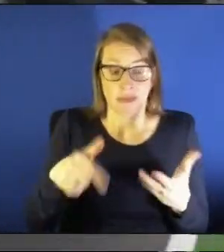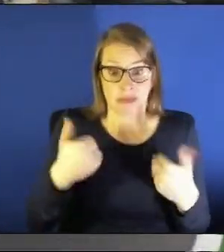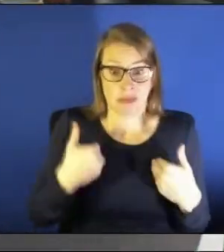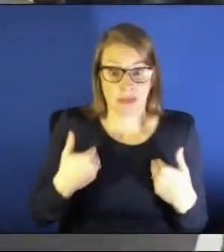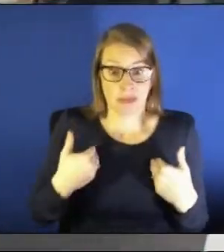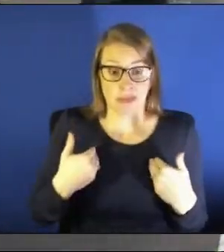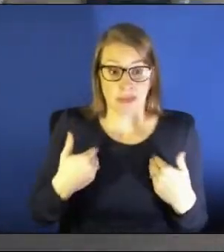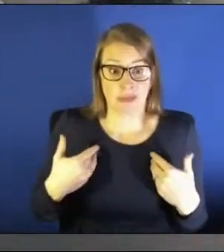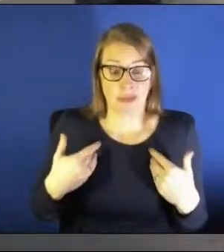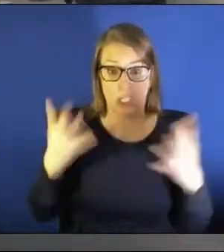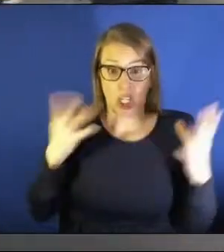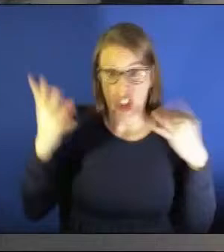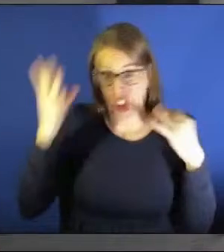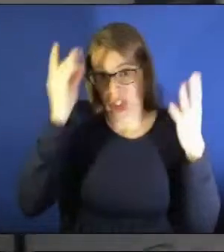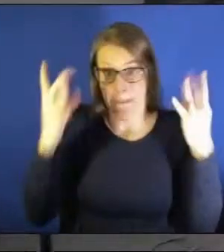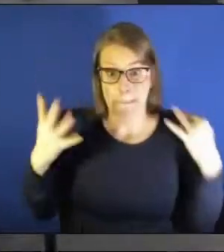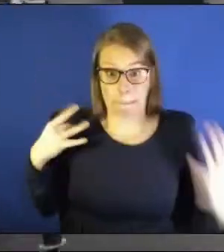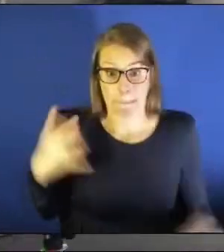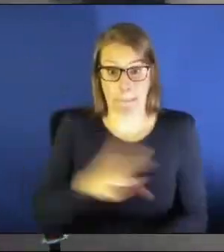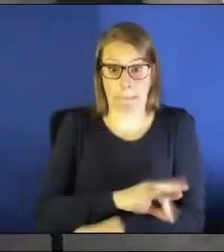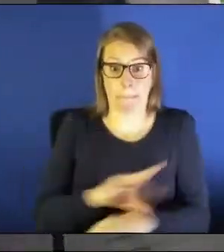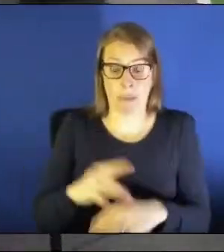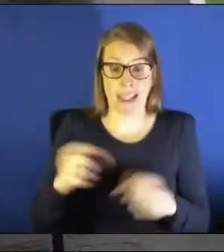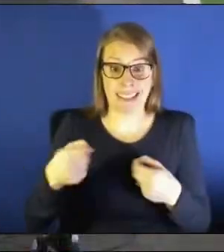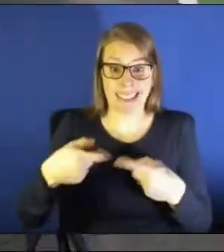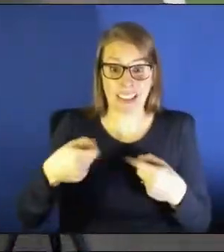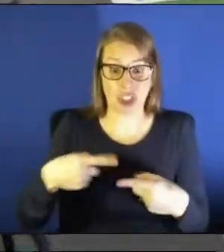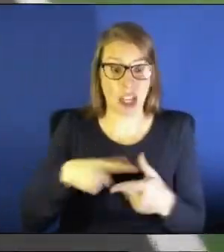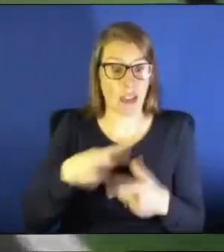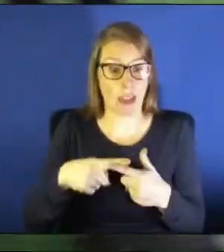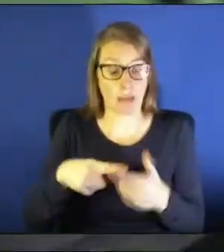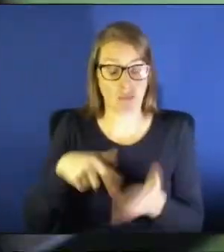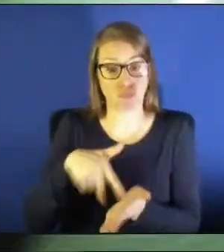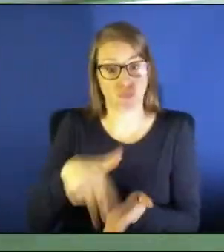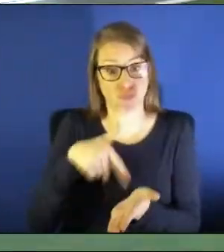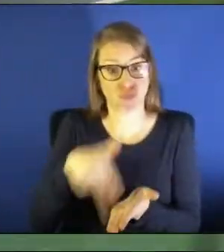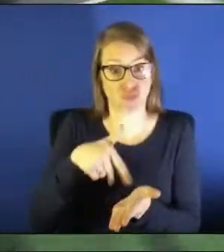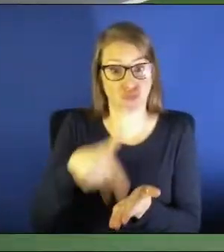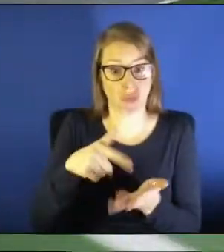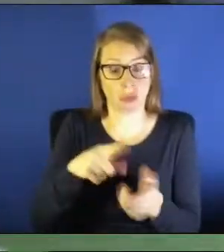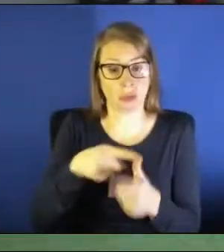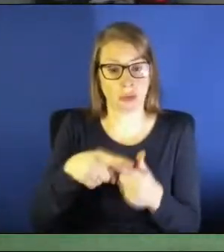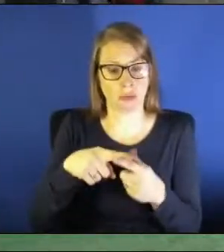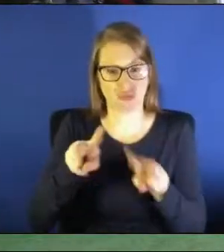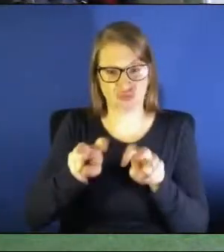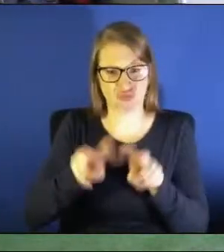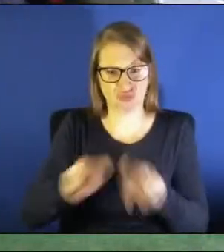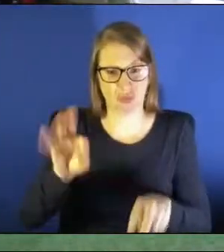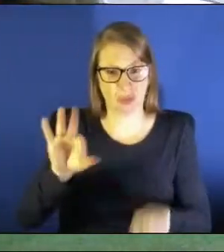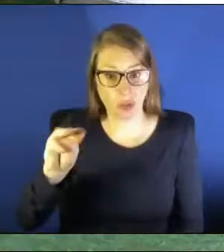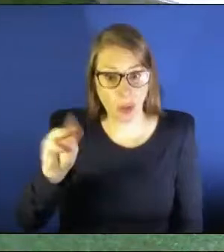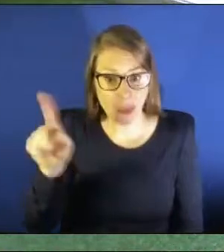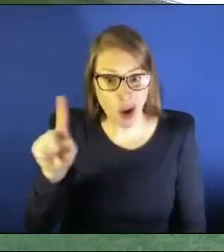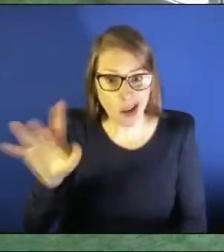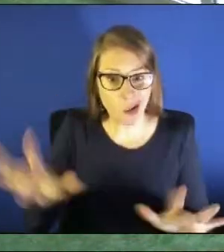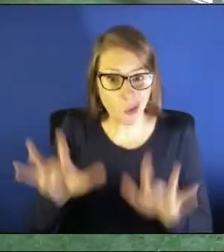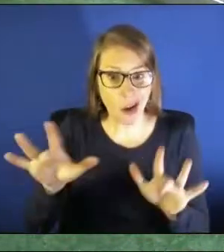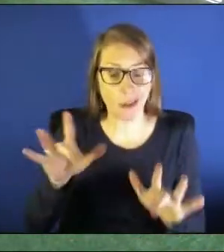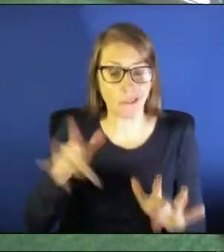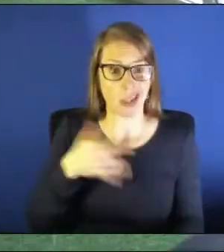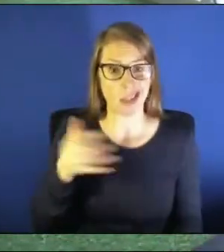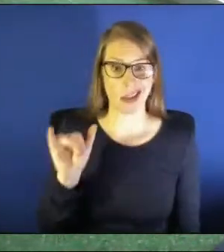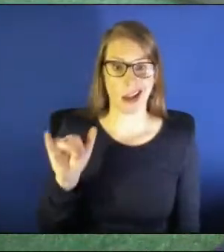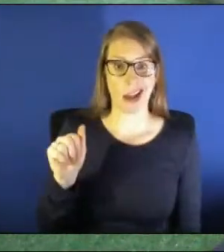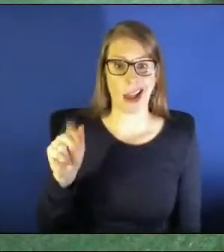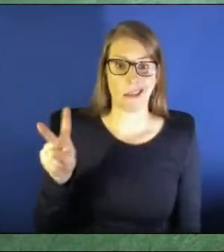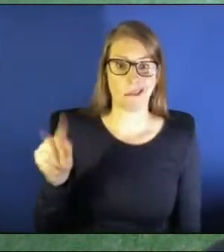with all these sensors, do this on the treadmill, and then be able to look at your form on the computer, it feels like an avatar. This is